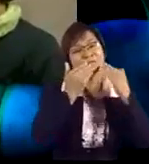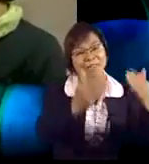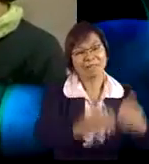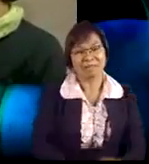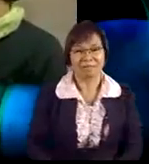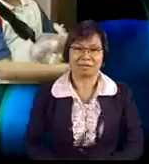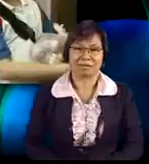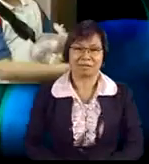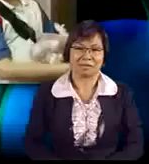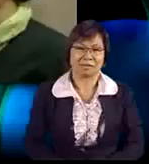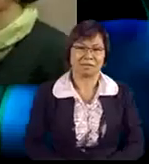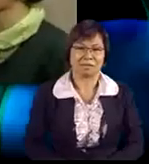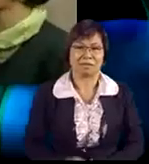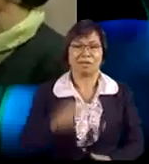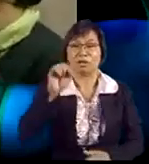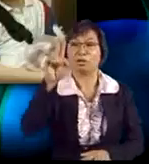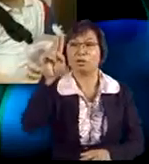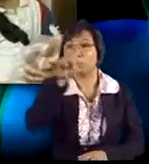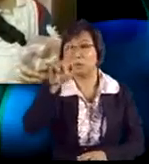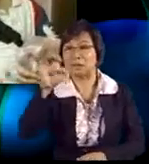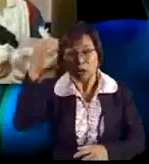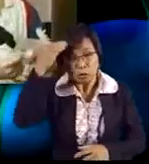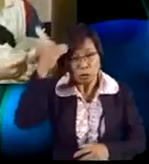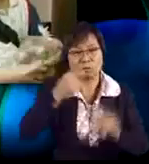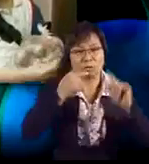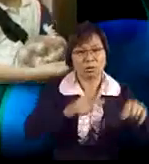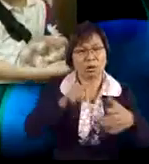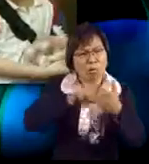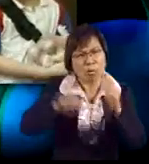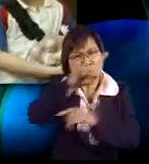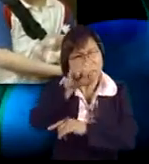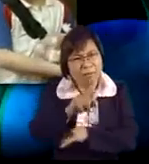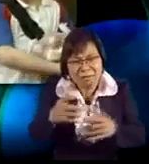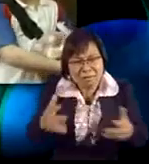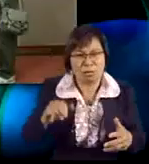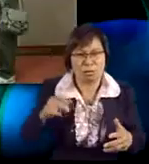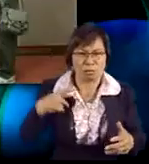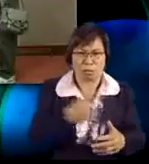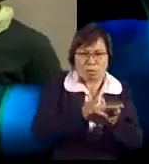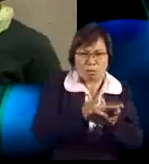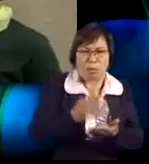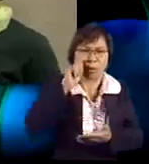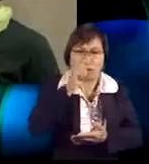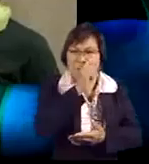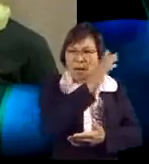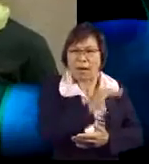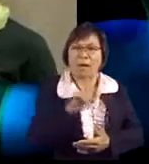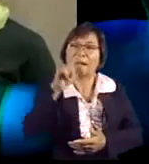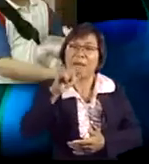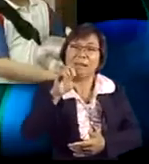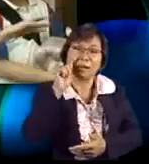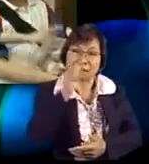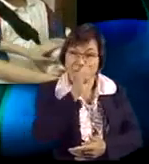a lollipop! Thanks! Hey, why don't you ask Susie if she knows the answer? What do you want to ask